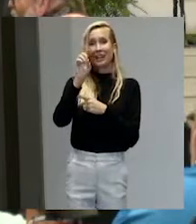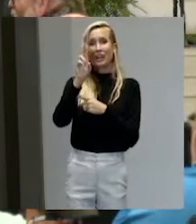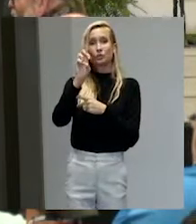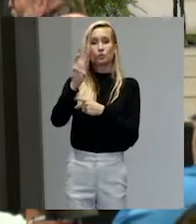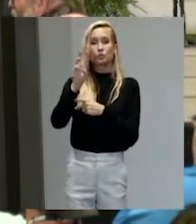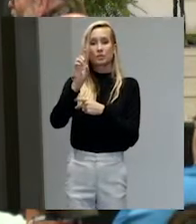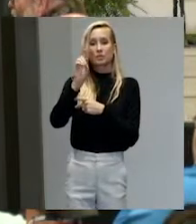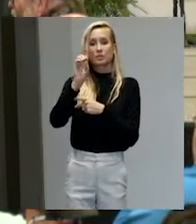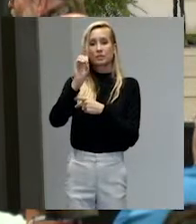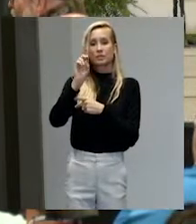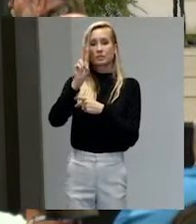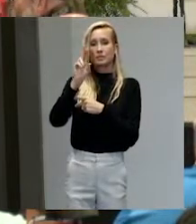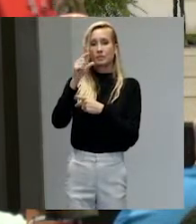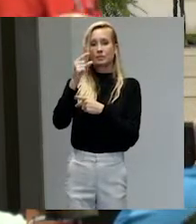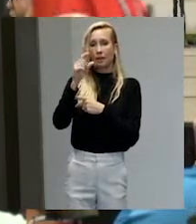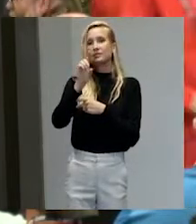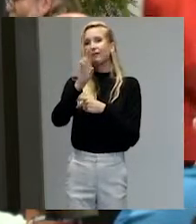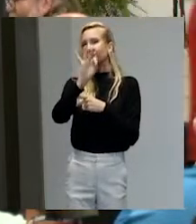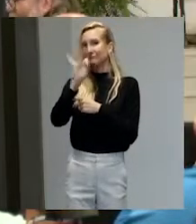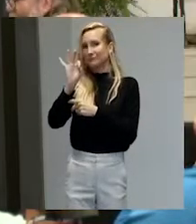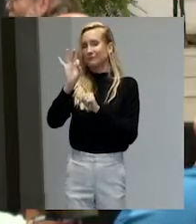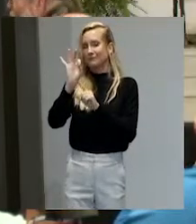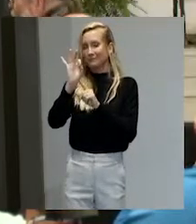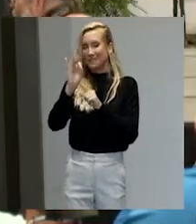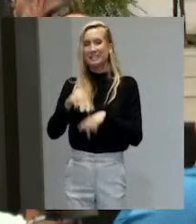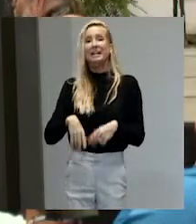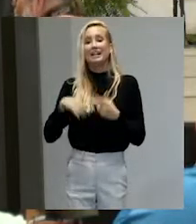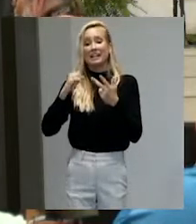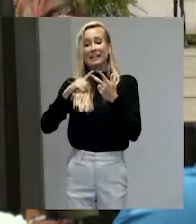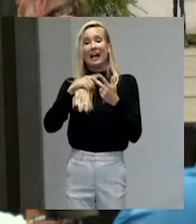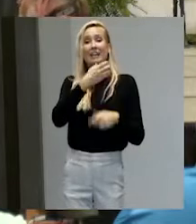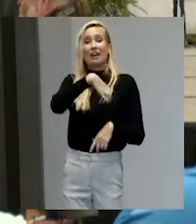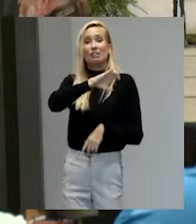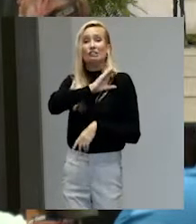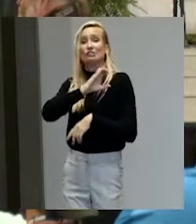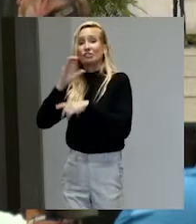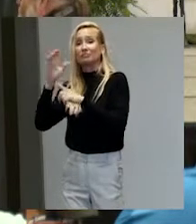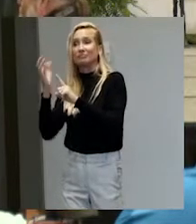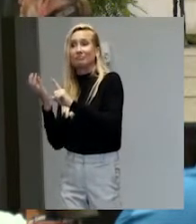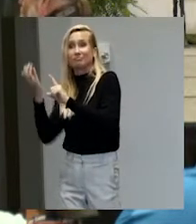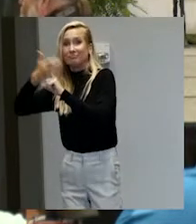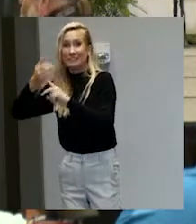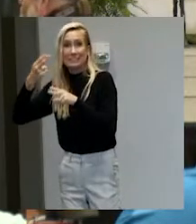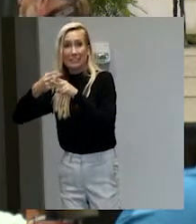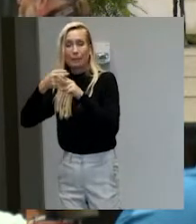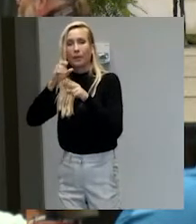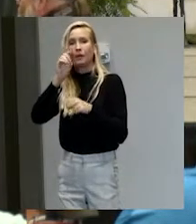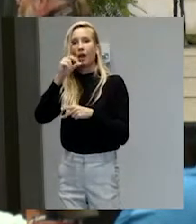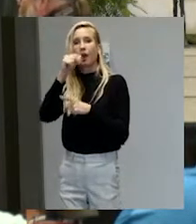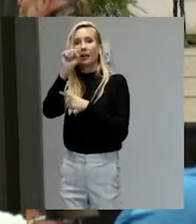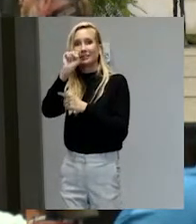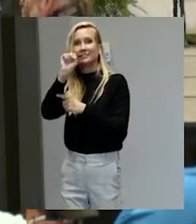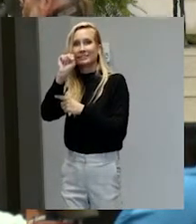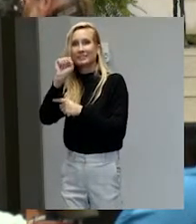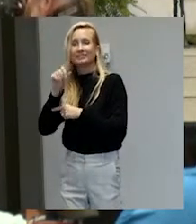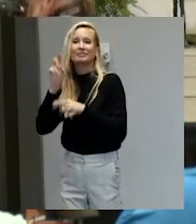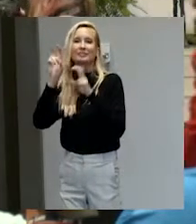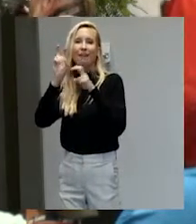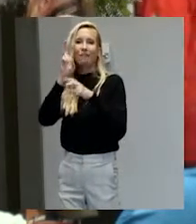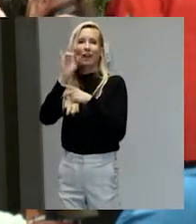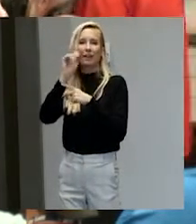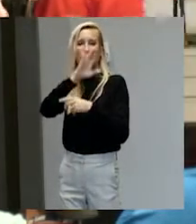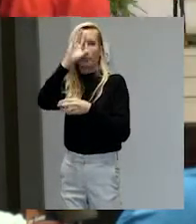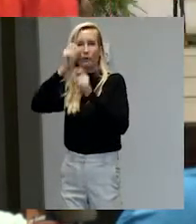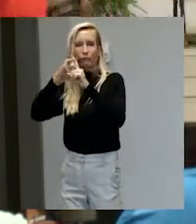Andrew portrays Violet's boyfriend, Douglas, has worked on the off-Broadway show Uncommon Sense